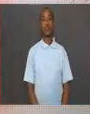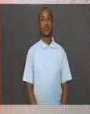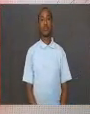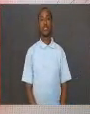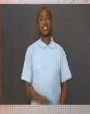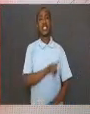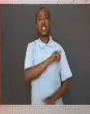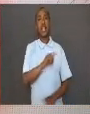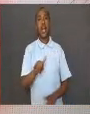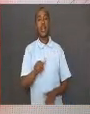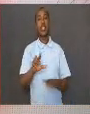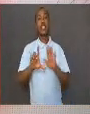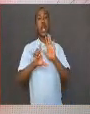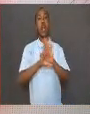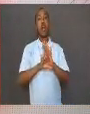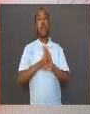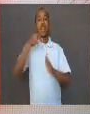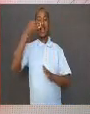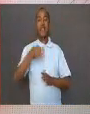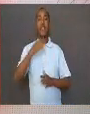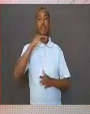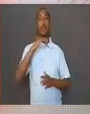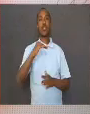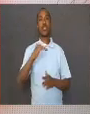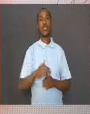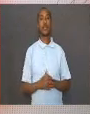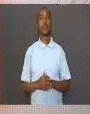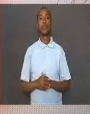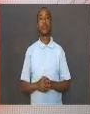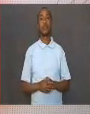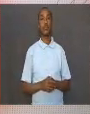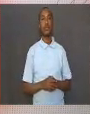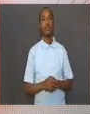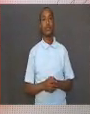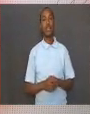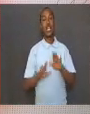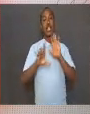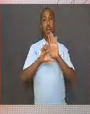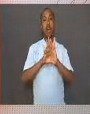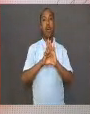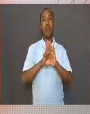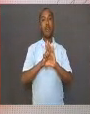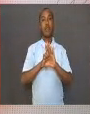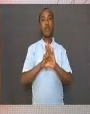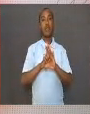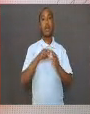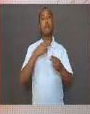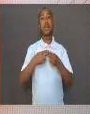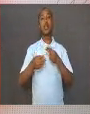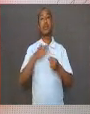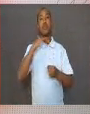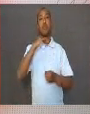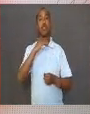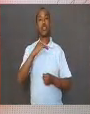Just like with the law of definite proportion, the law of